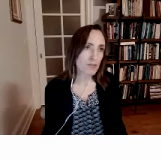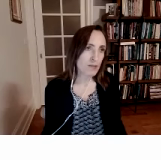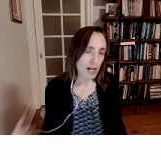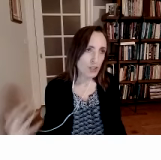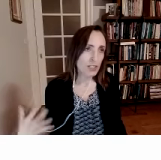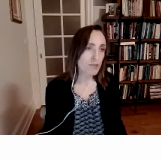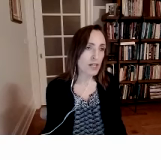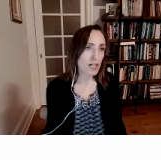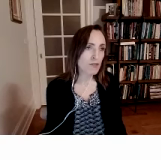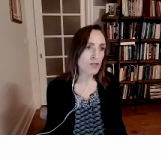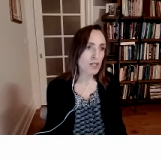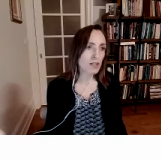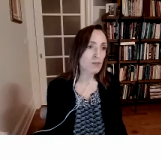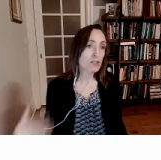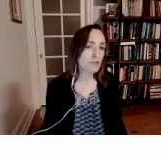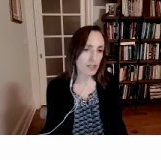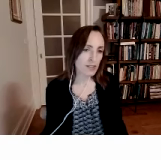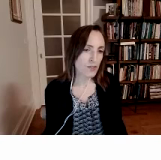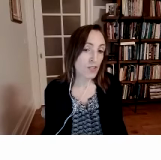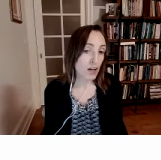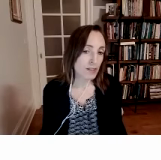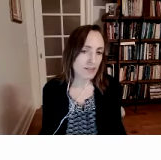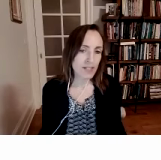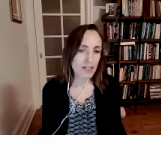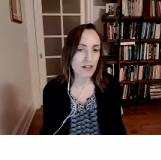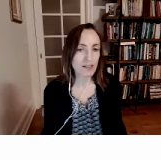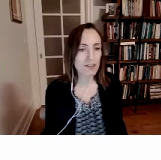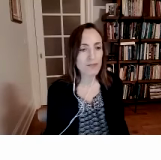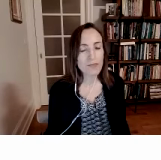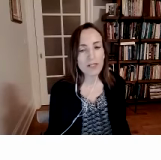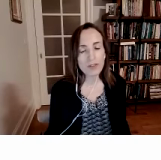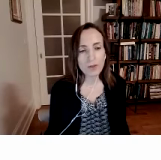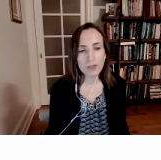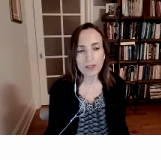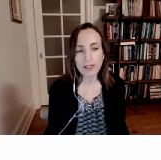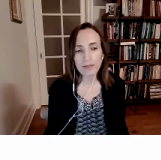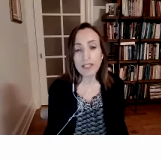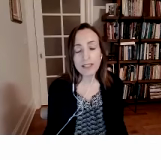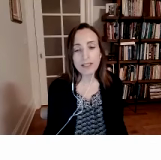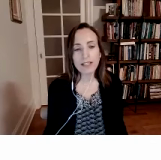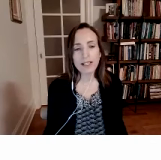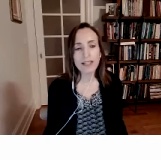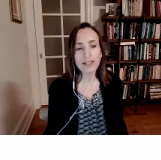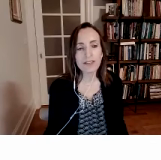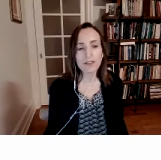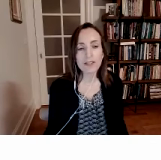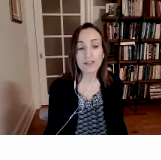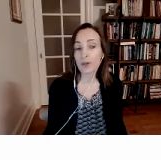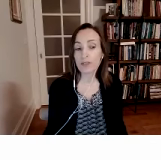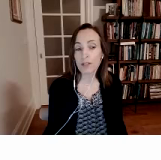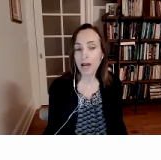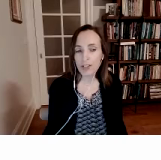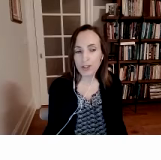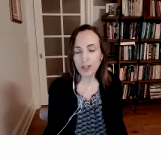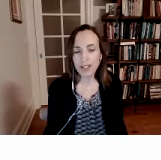of imagining themselves delivering this talk, this TED Talk. And so we're intending then that this is